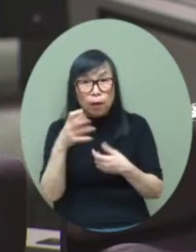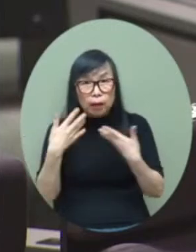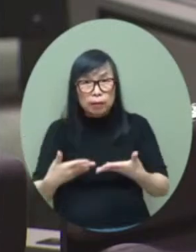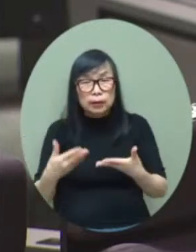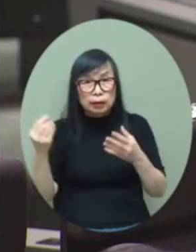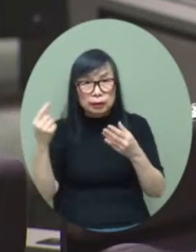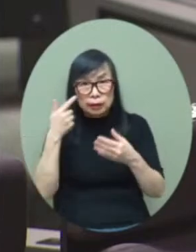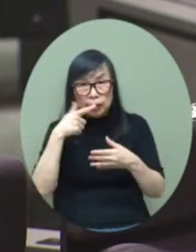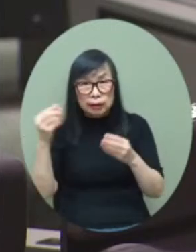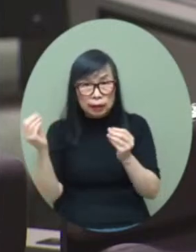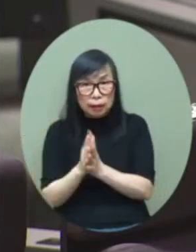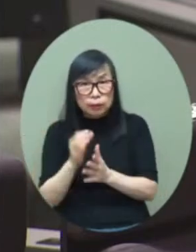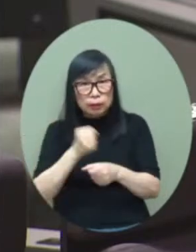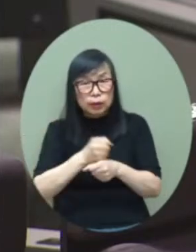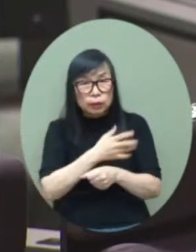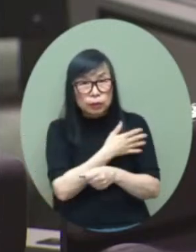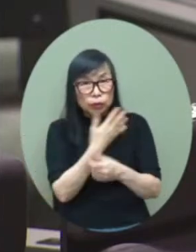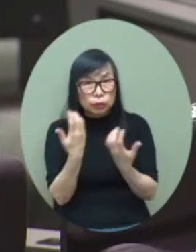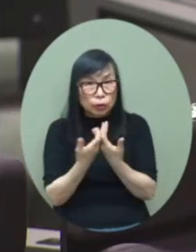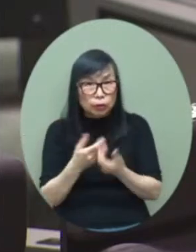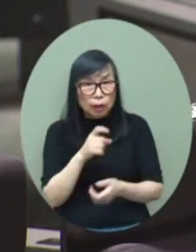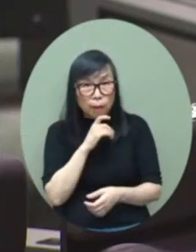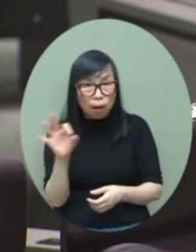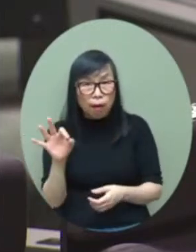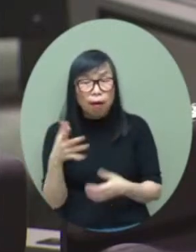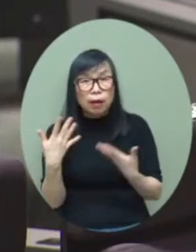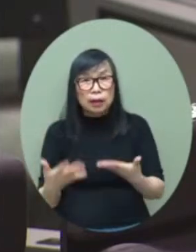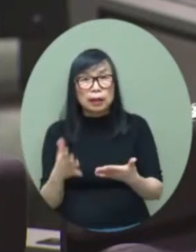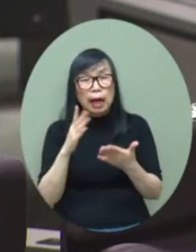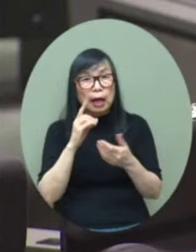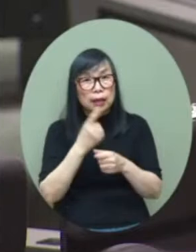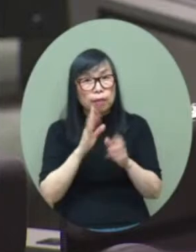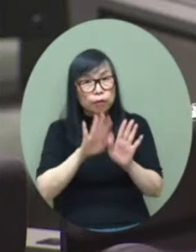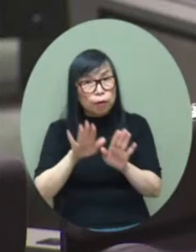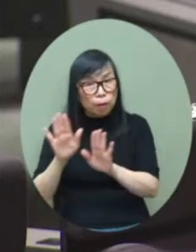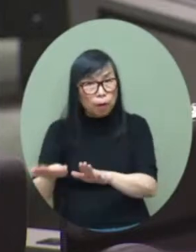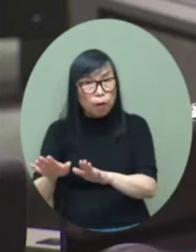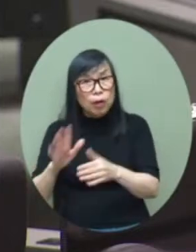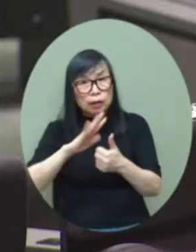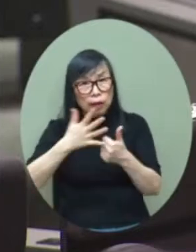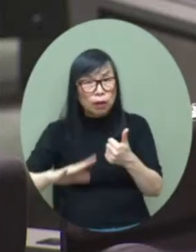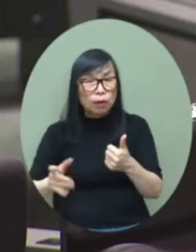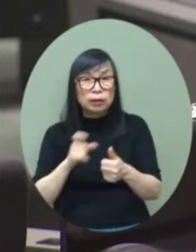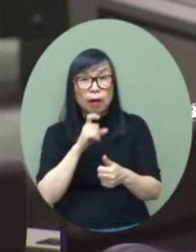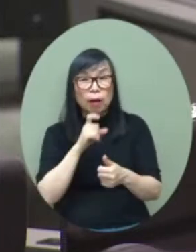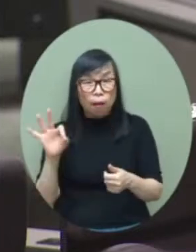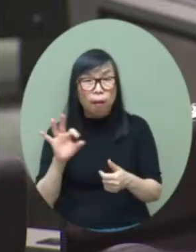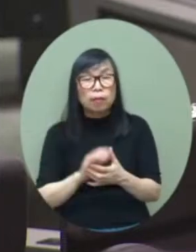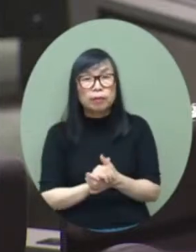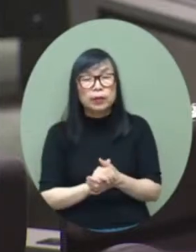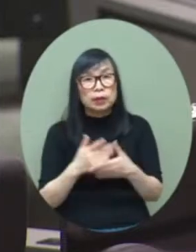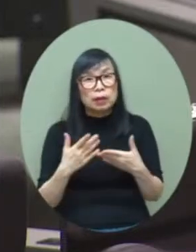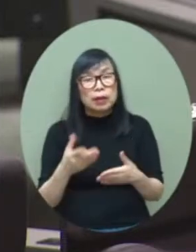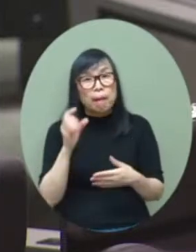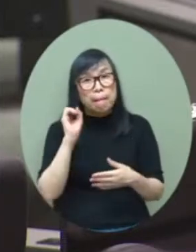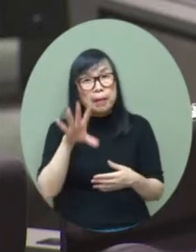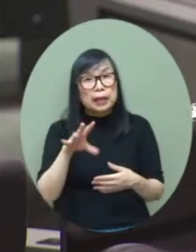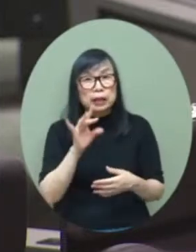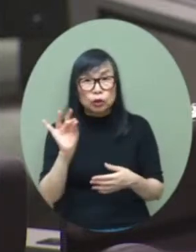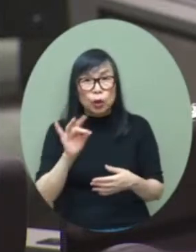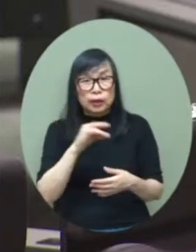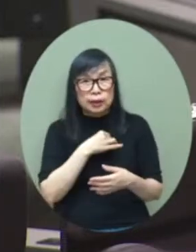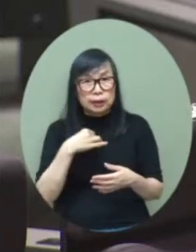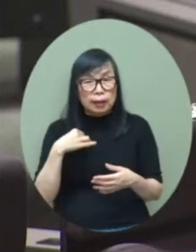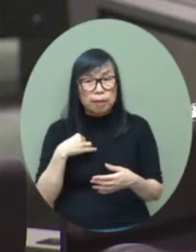who come down with COVID seems to be creeping up. Do you have the latest numbers? And in terms of the level of services, is